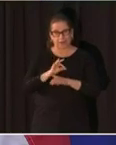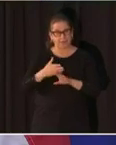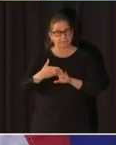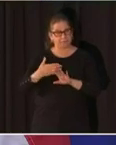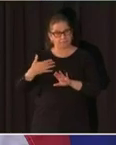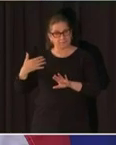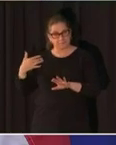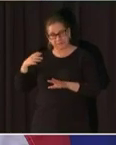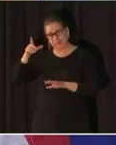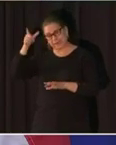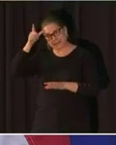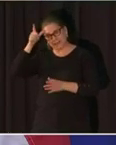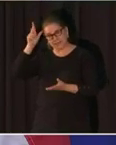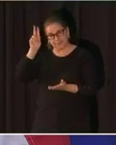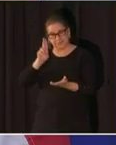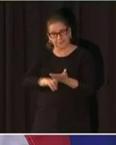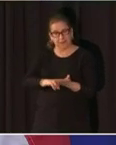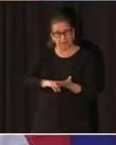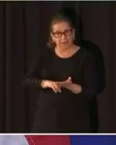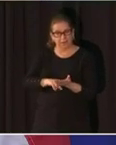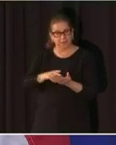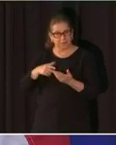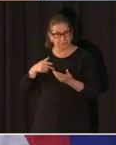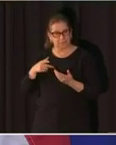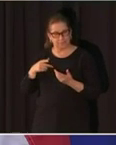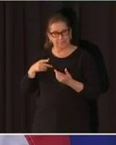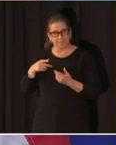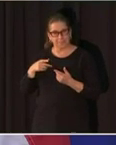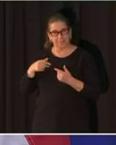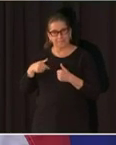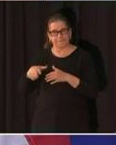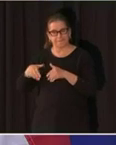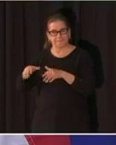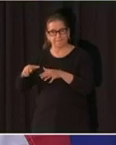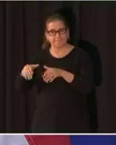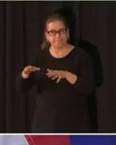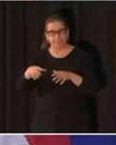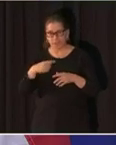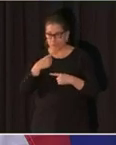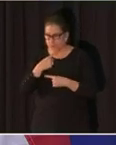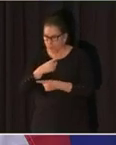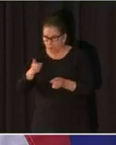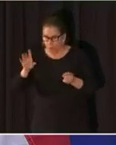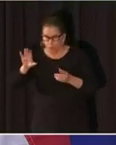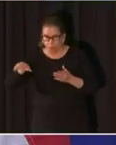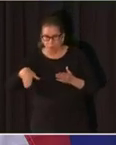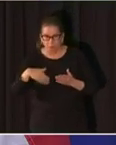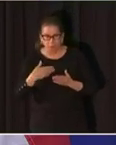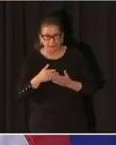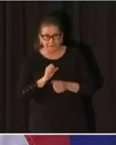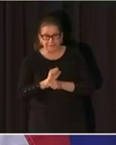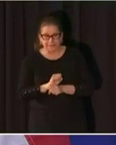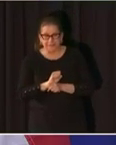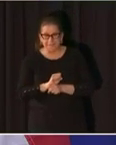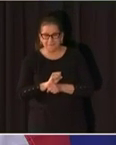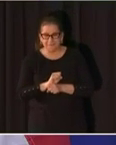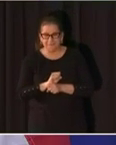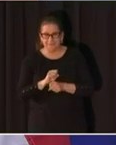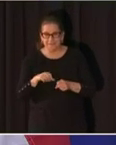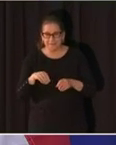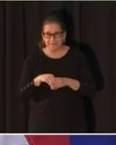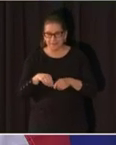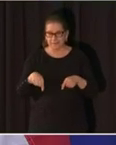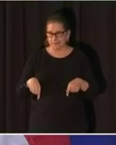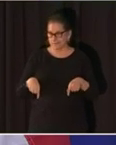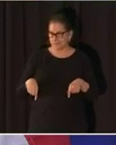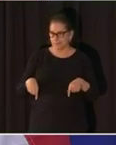the Emancipation Proclamation, declaring the freedom of all enslaved persons in the Confederate States. The